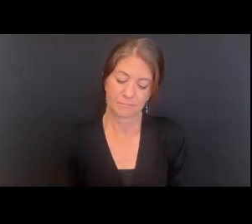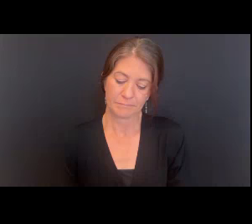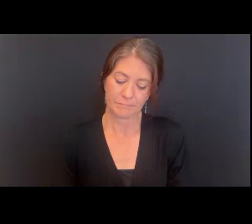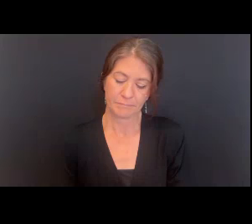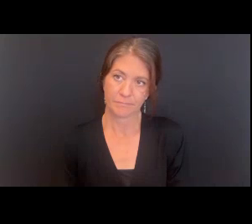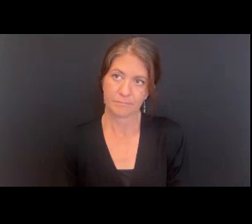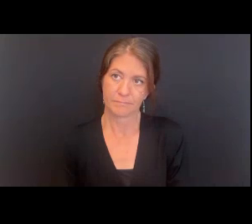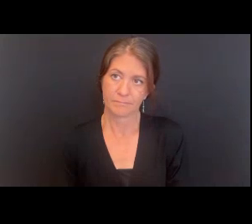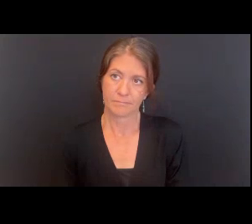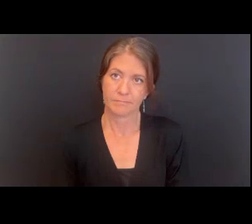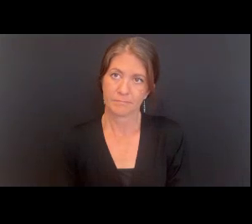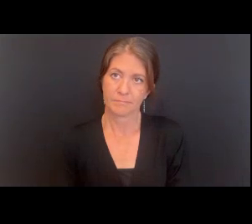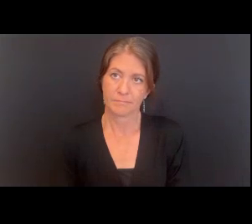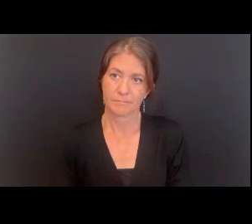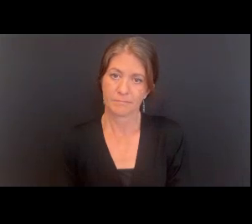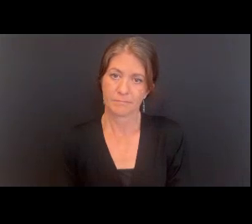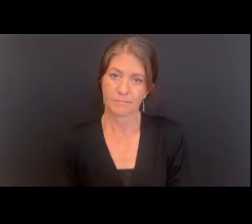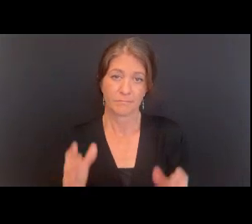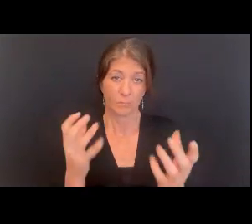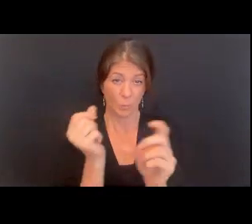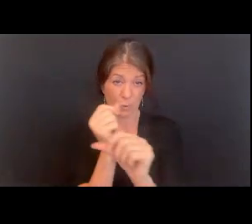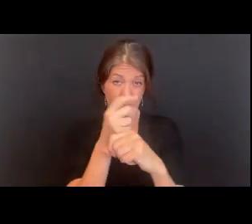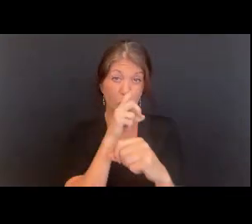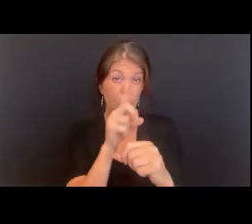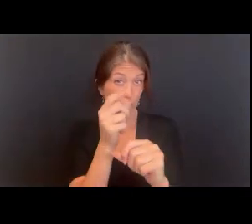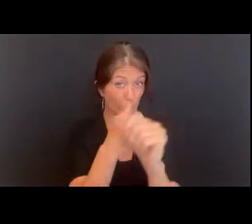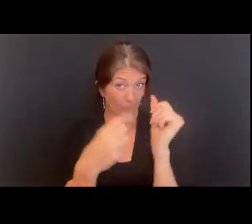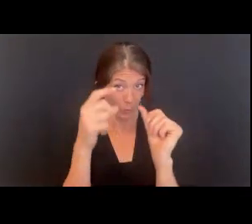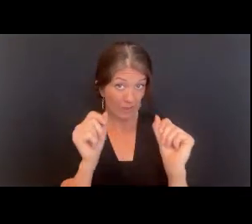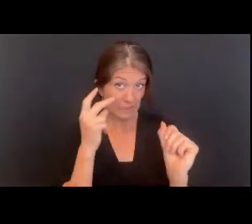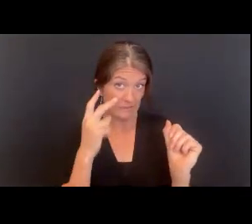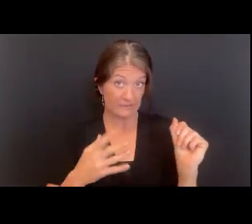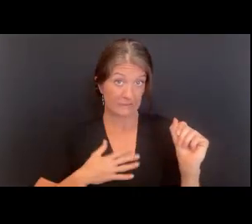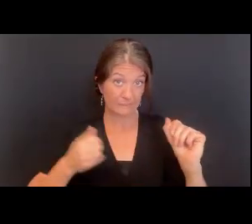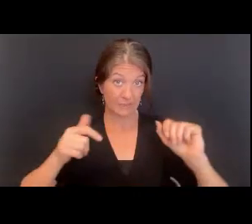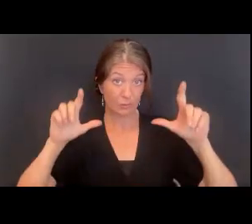Just want to confirm everyone can see my screen.